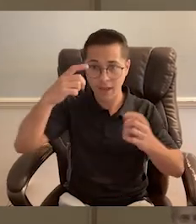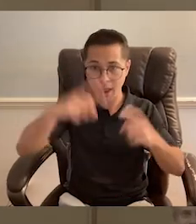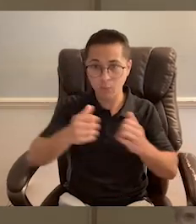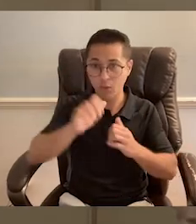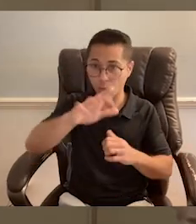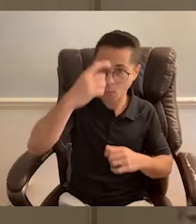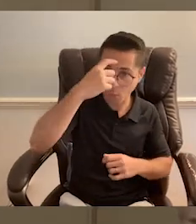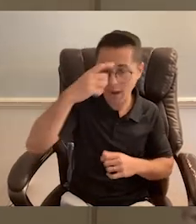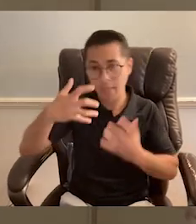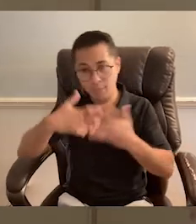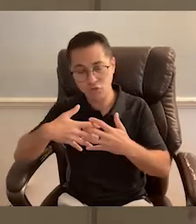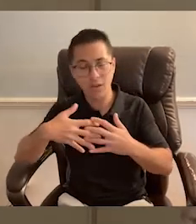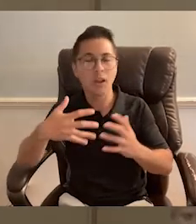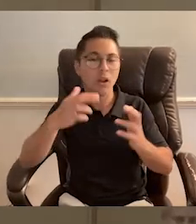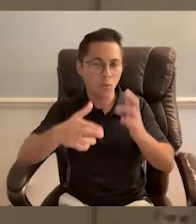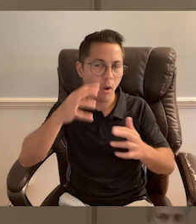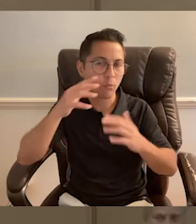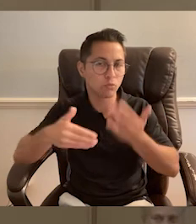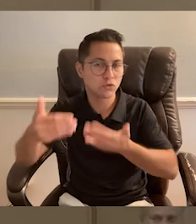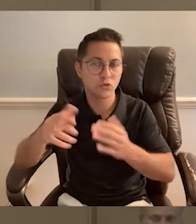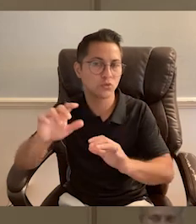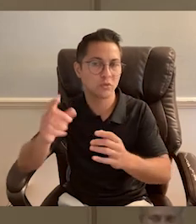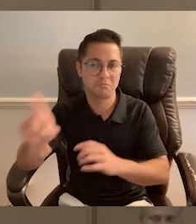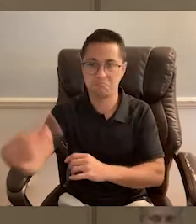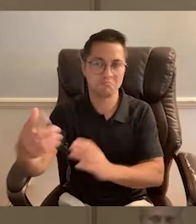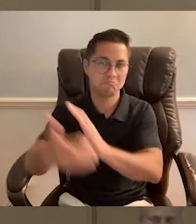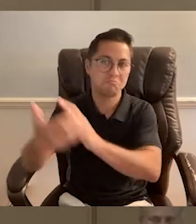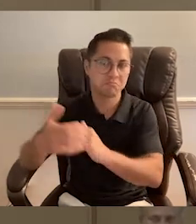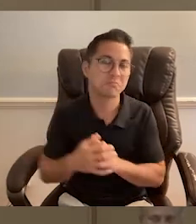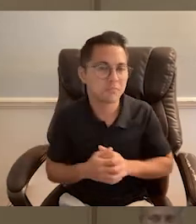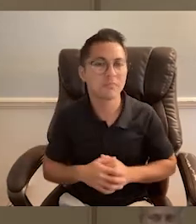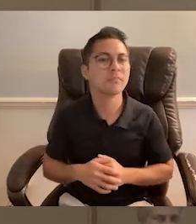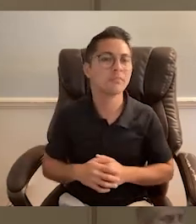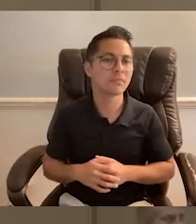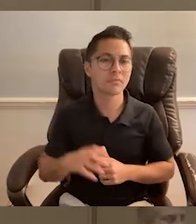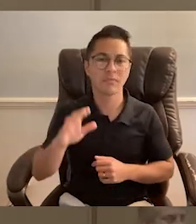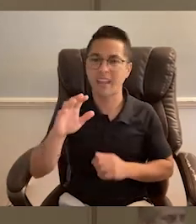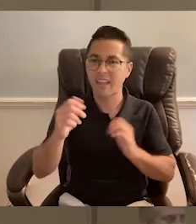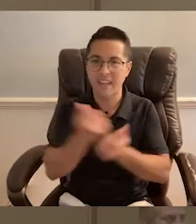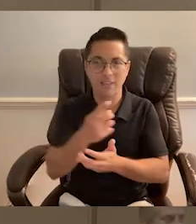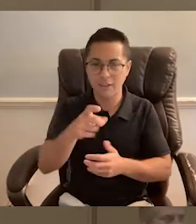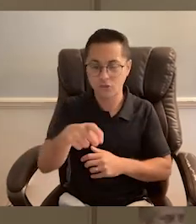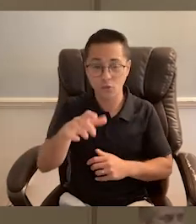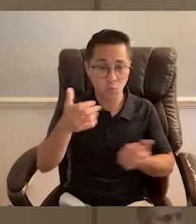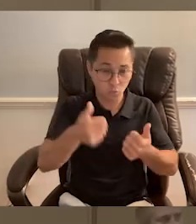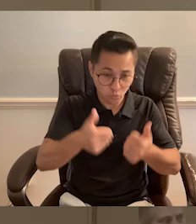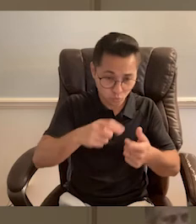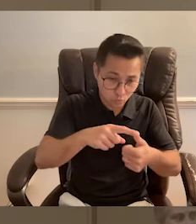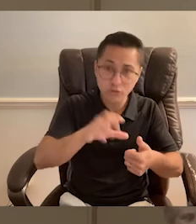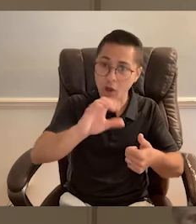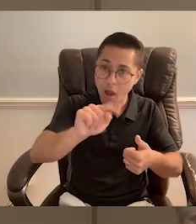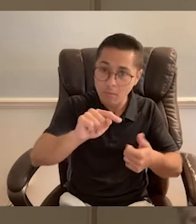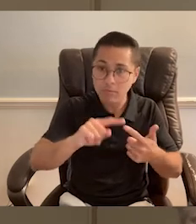their head, and they can look at something and say, this is my desire, and they're looking, and it's reading them, and so it can translate it But for here's them. the